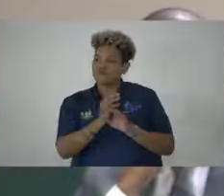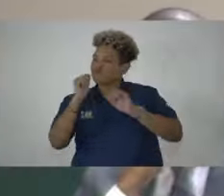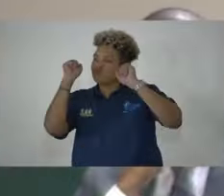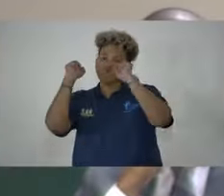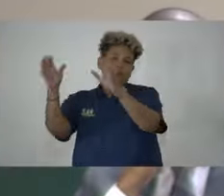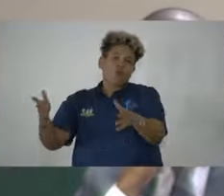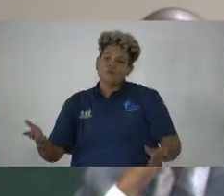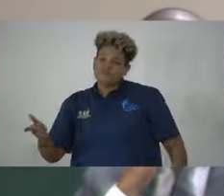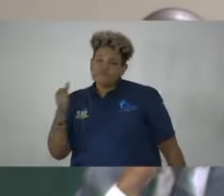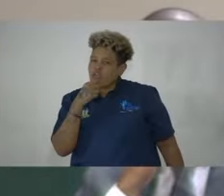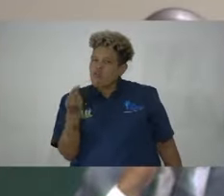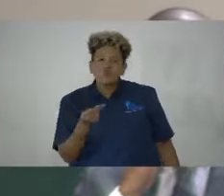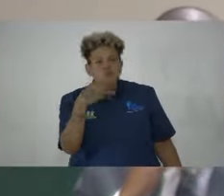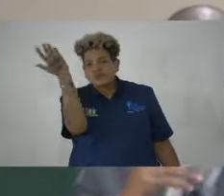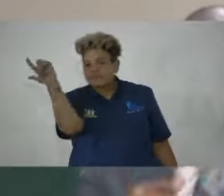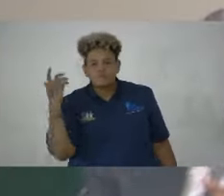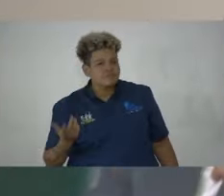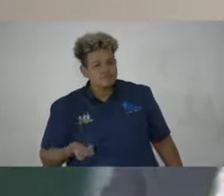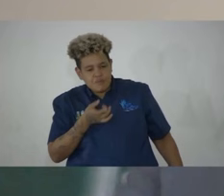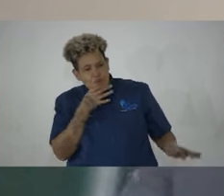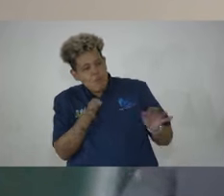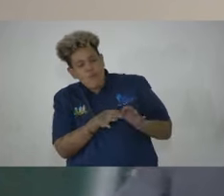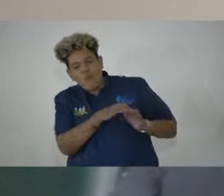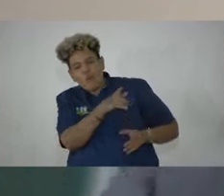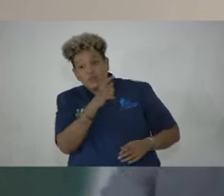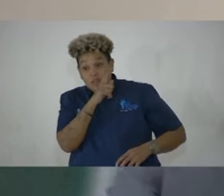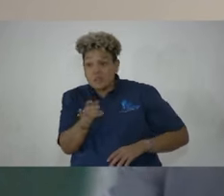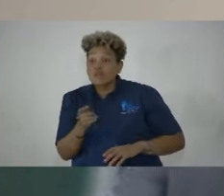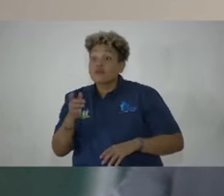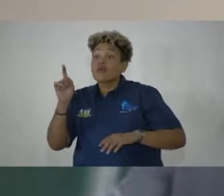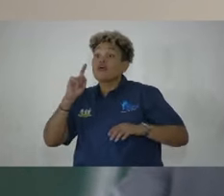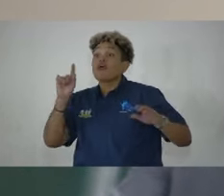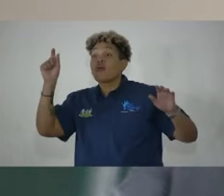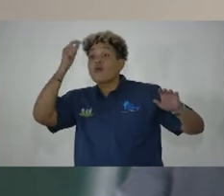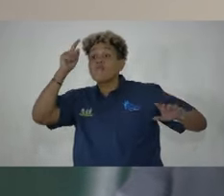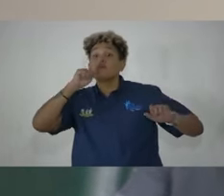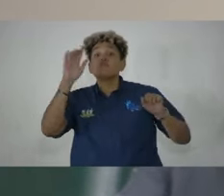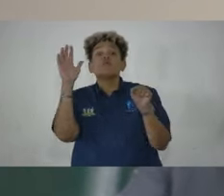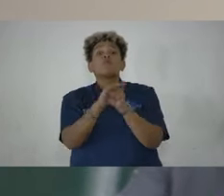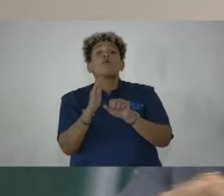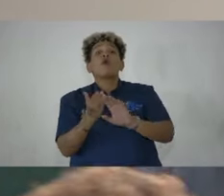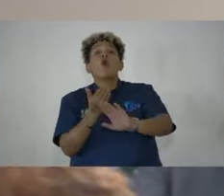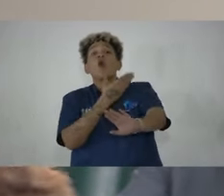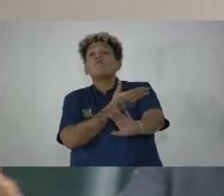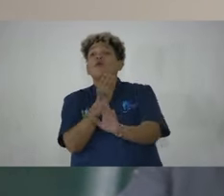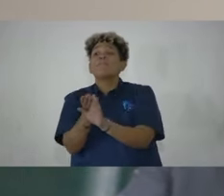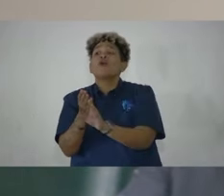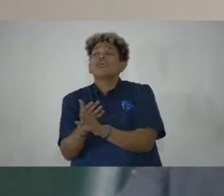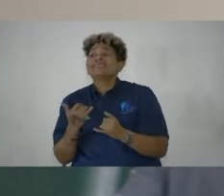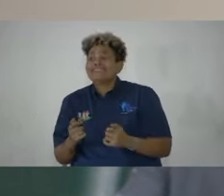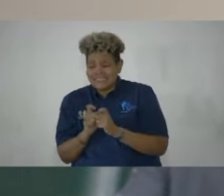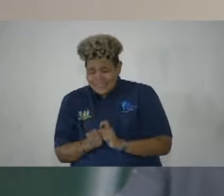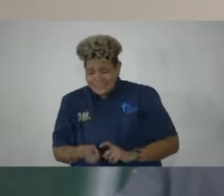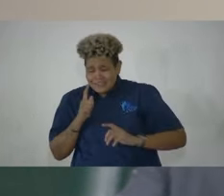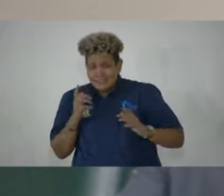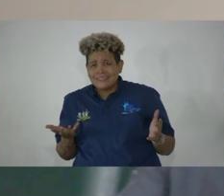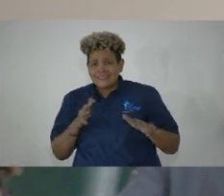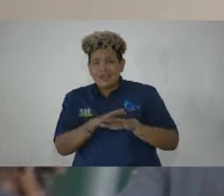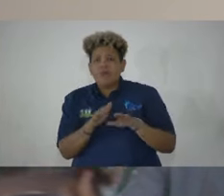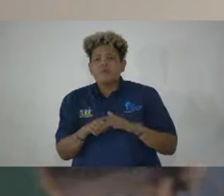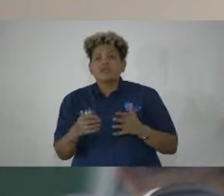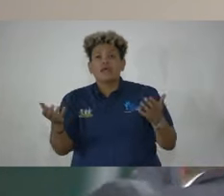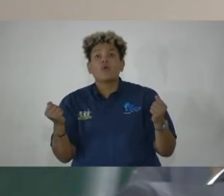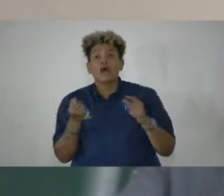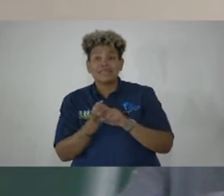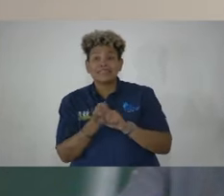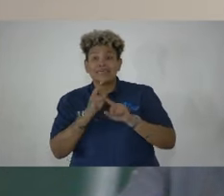The government remains committed to its promise to upgrade the fleet and modernize the operations of the JUTC by a combination of acquiring more